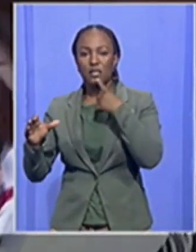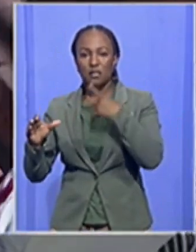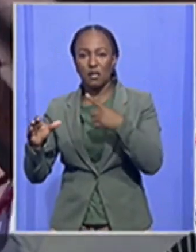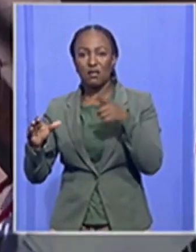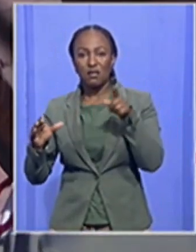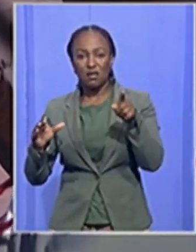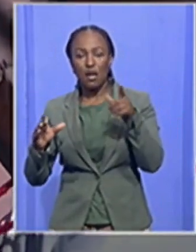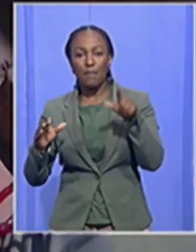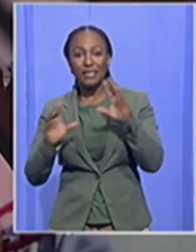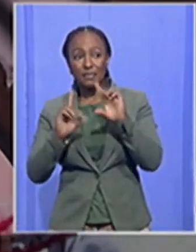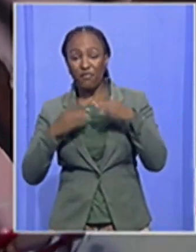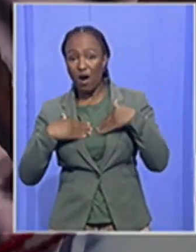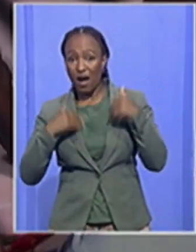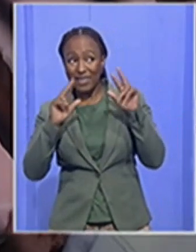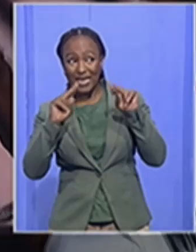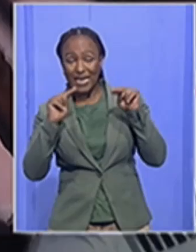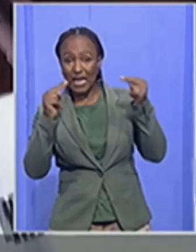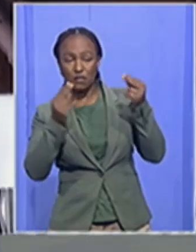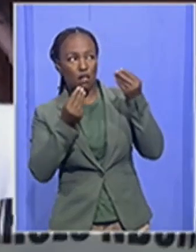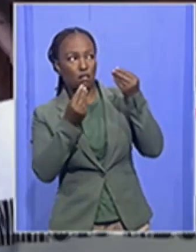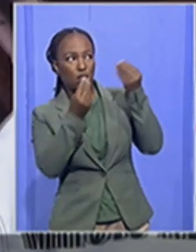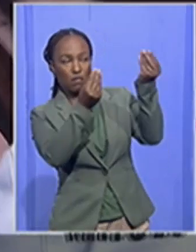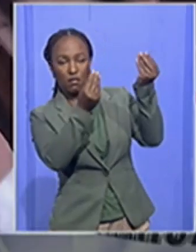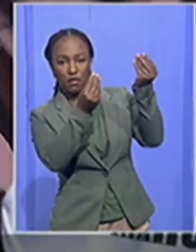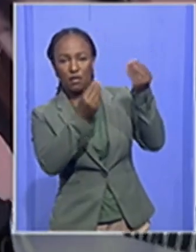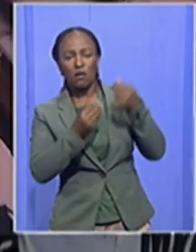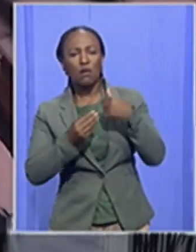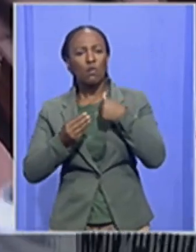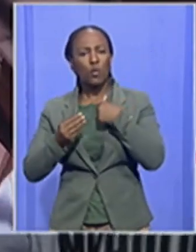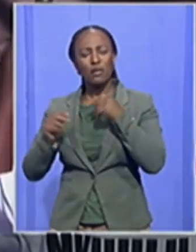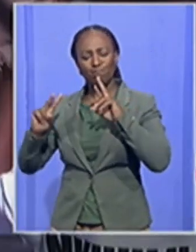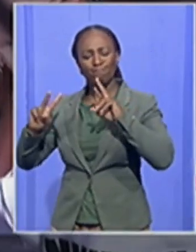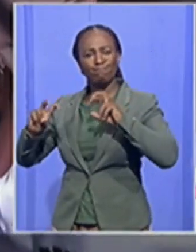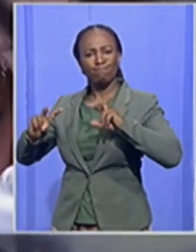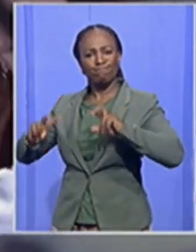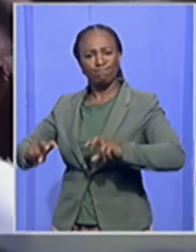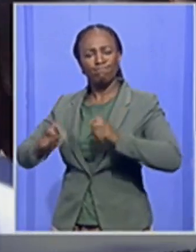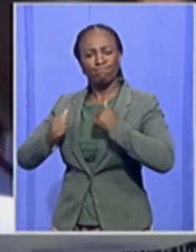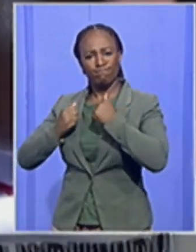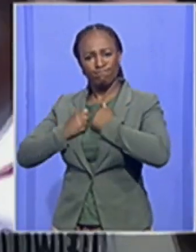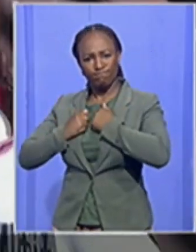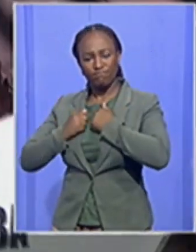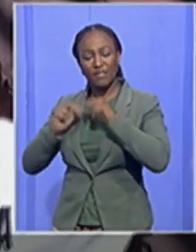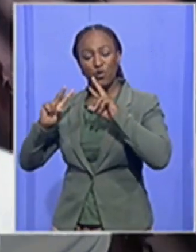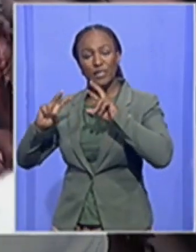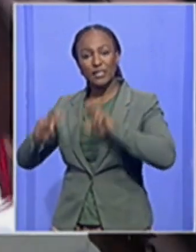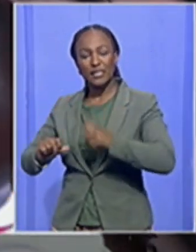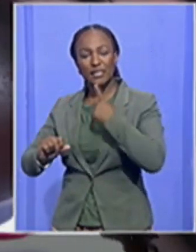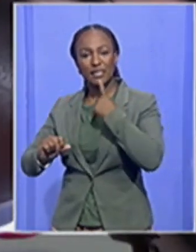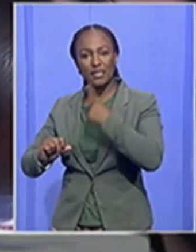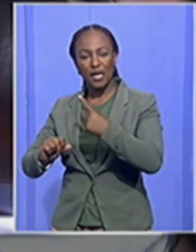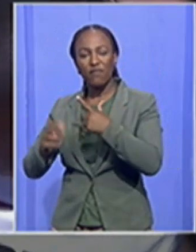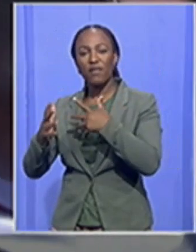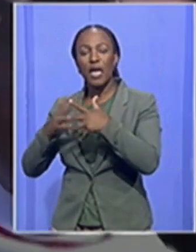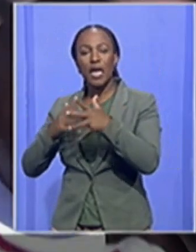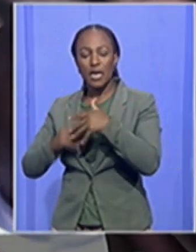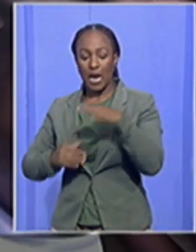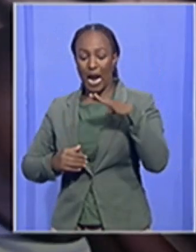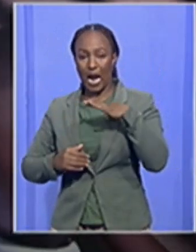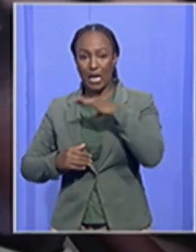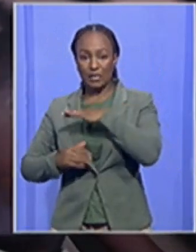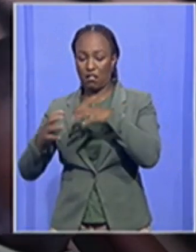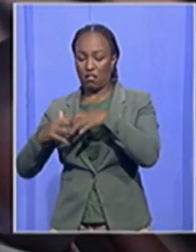tsa pholo. We have done our research, and research says when you put up a council for any structure,